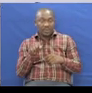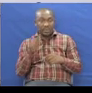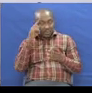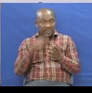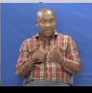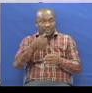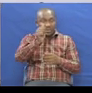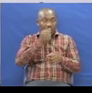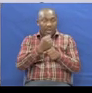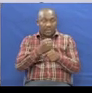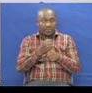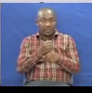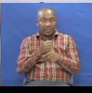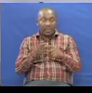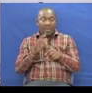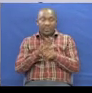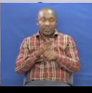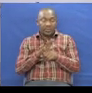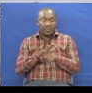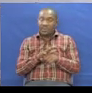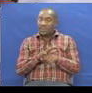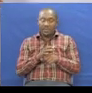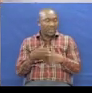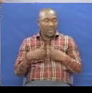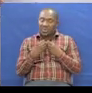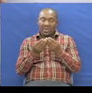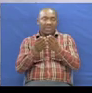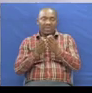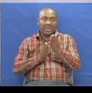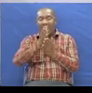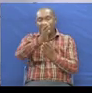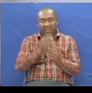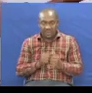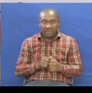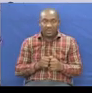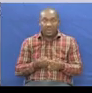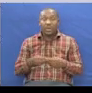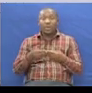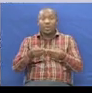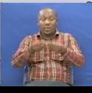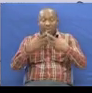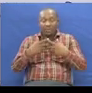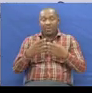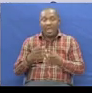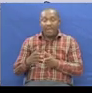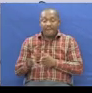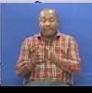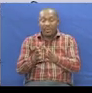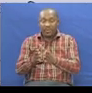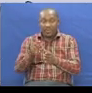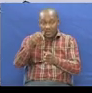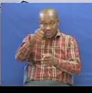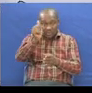activity. You will not, in most cases, you won't be given directly like this one here. No. You'll be given in a form that you have to work out so